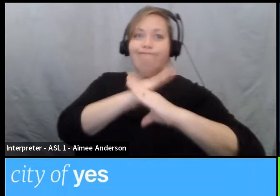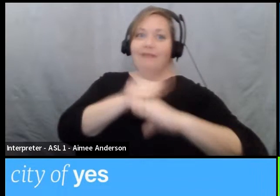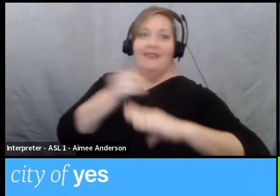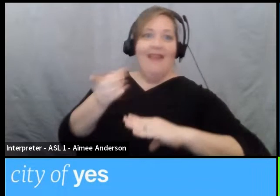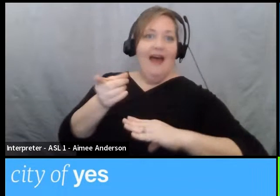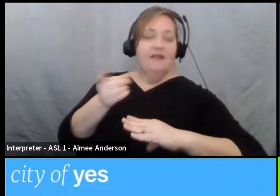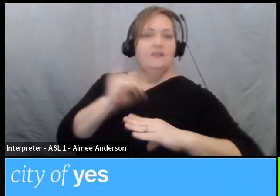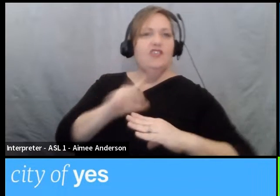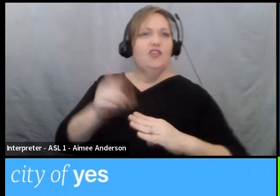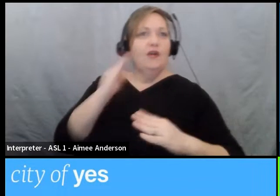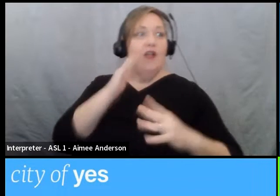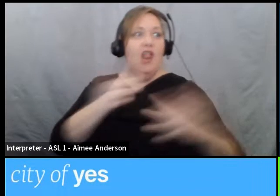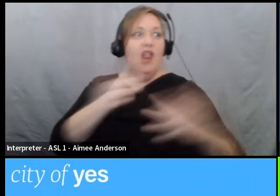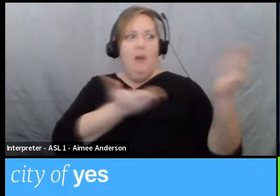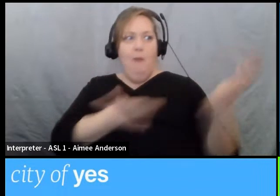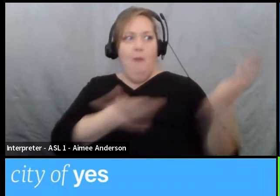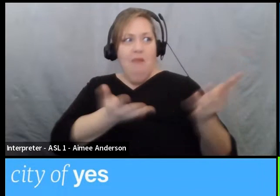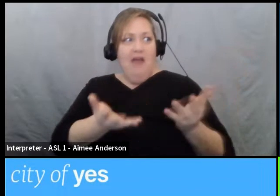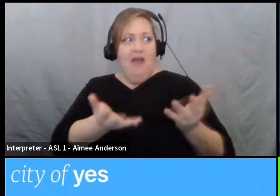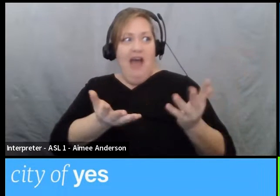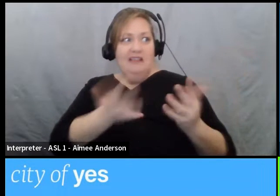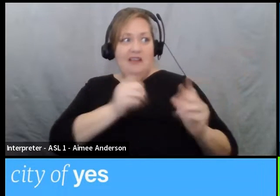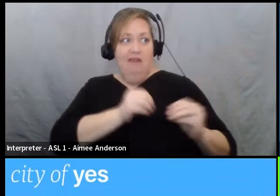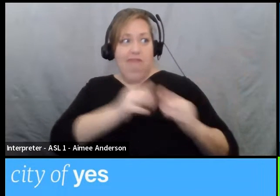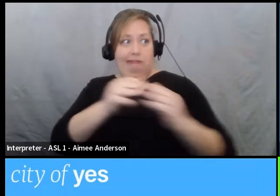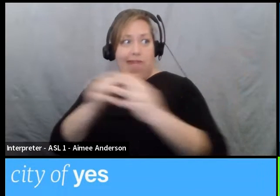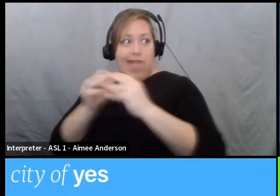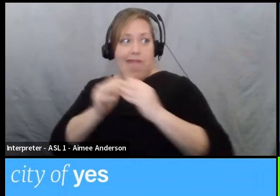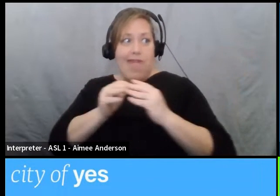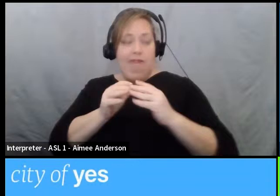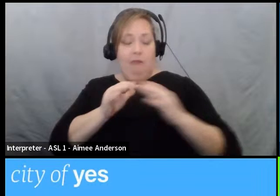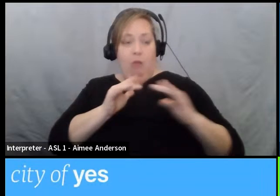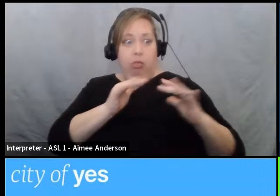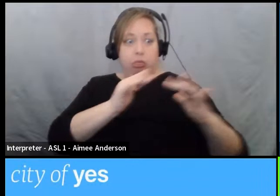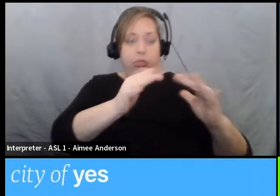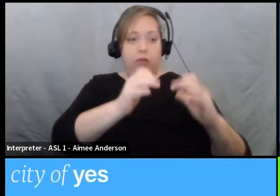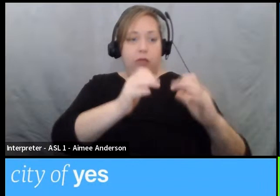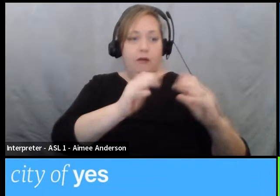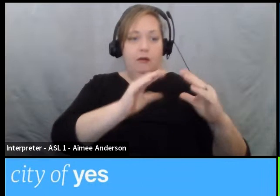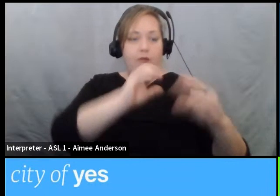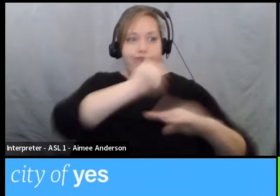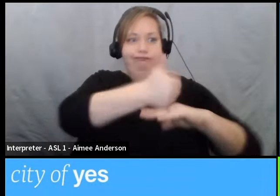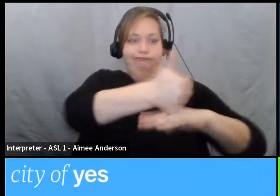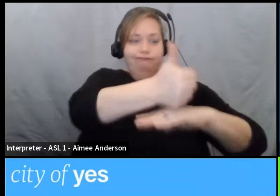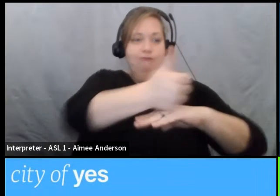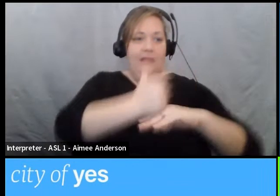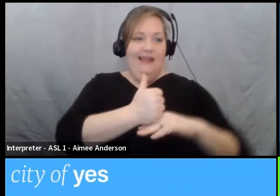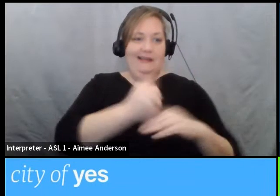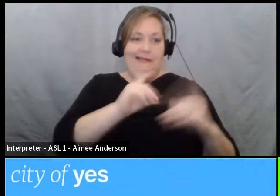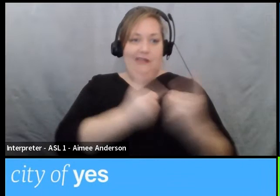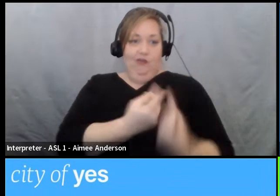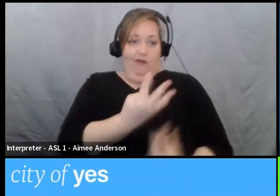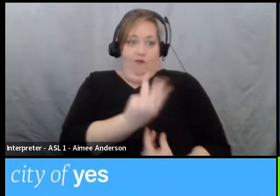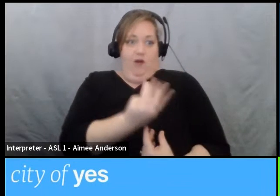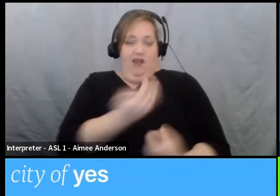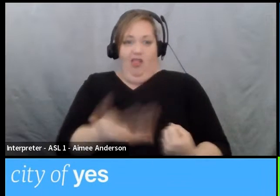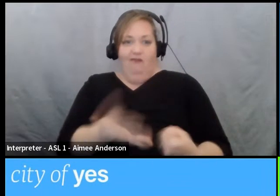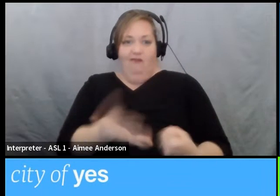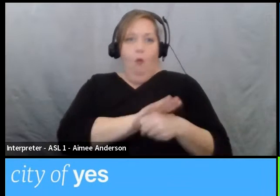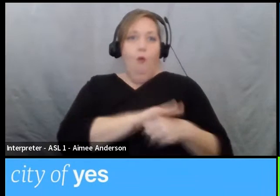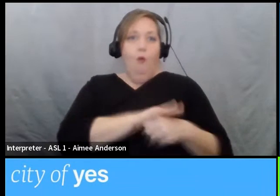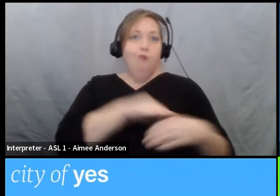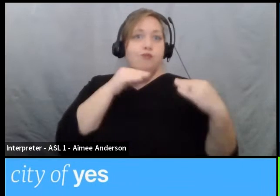said, you have an enormous pipeline of units in Queens Community District 14. So I completely understand your concerns.